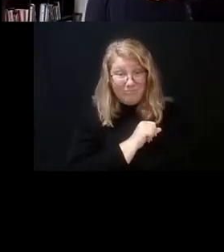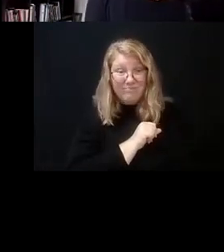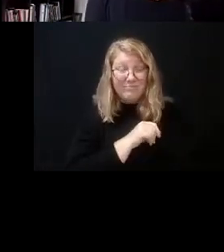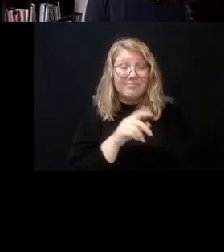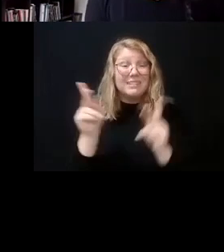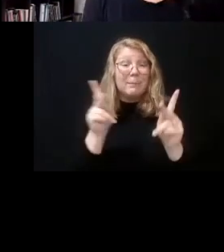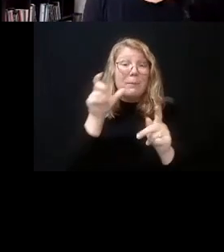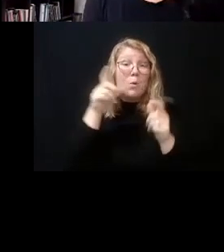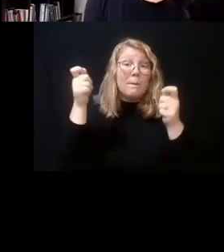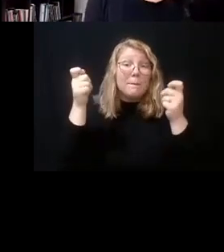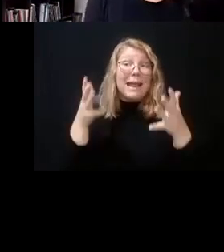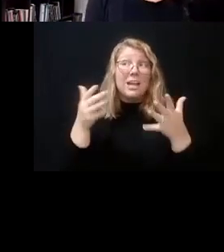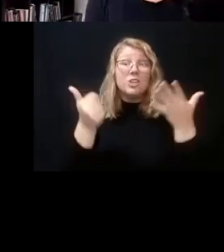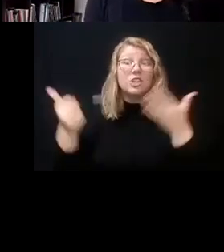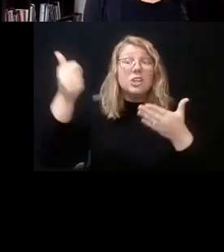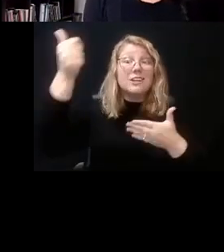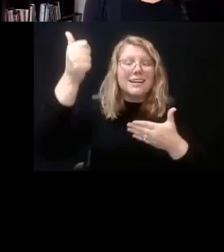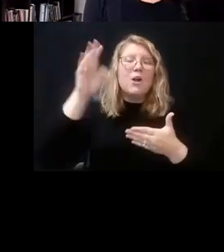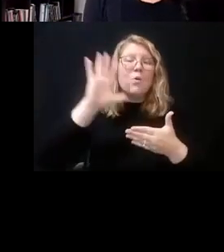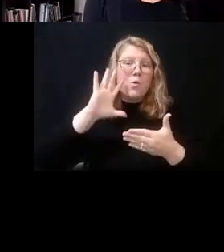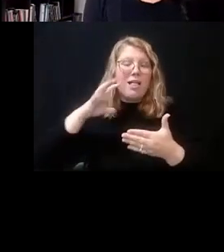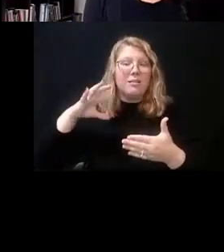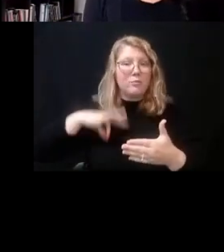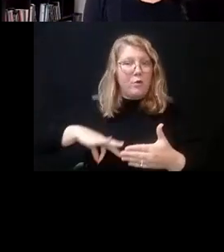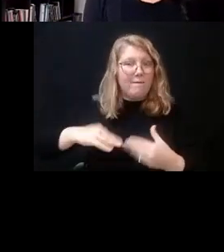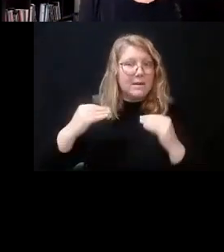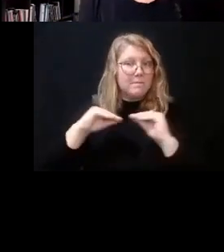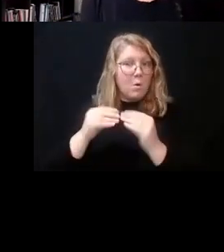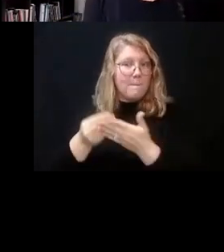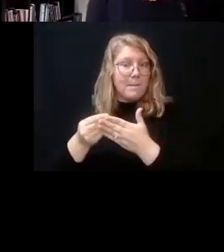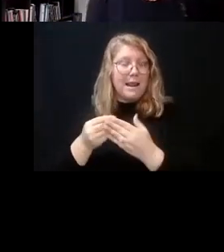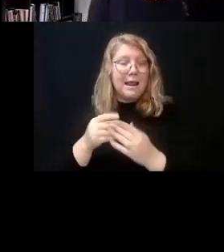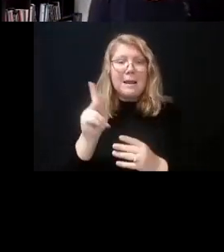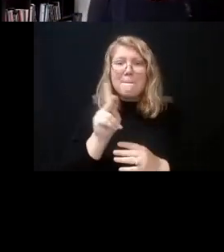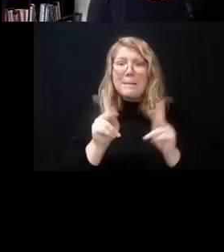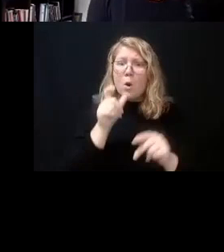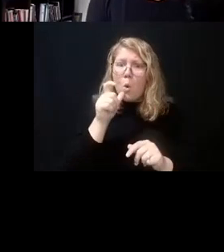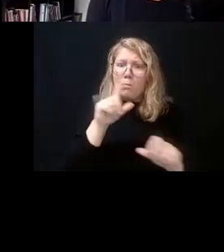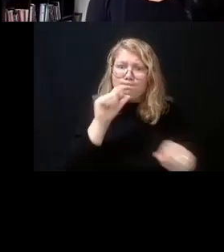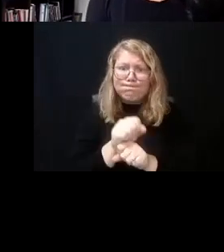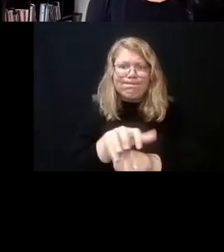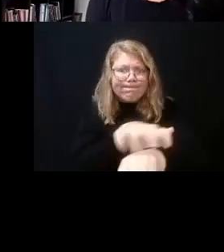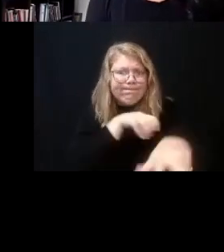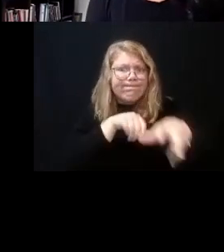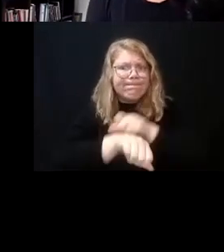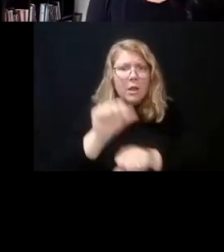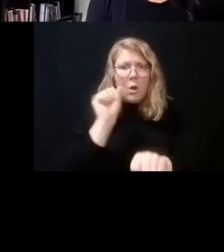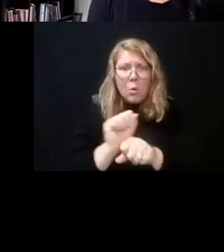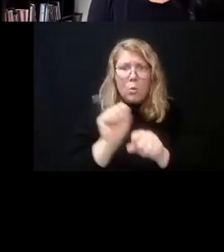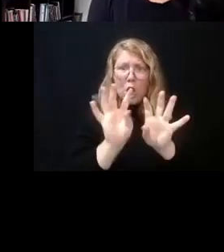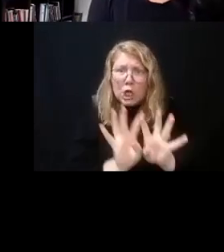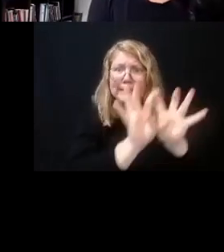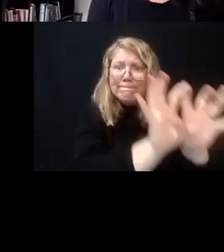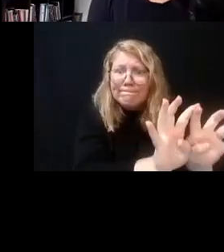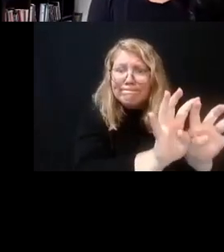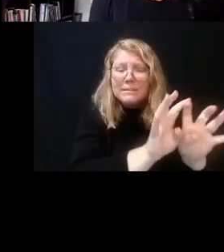are gonna take a big slice, and that the frontline staff are gonna have to be at competitive social